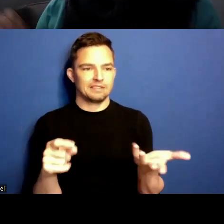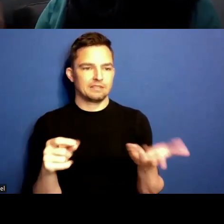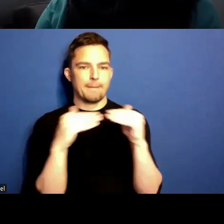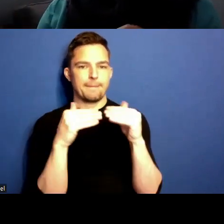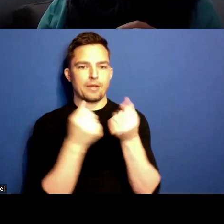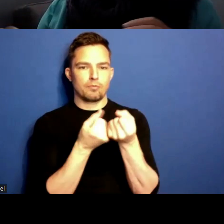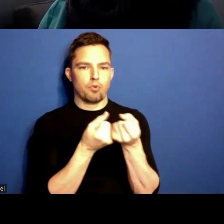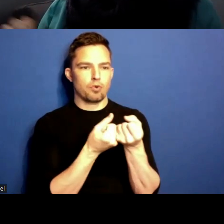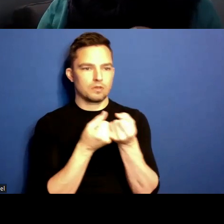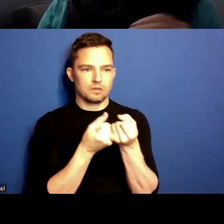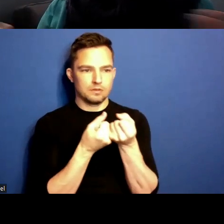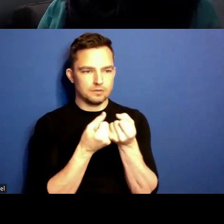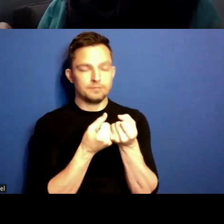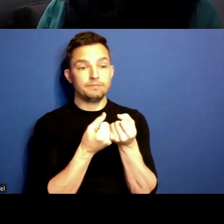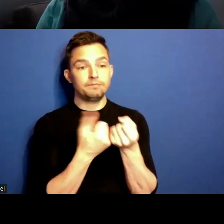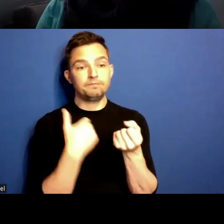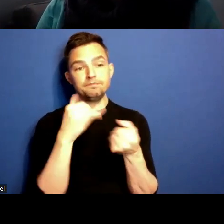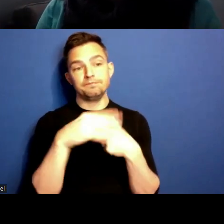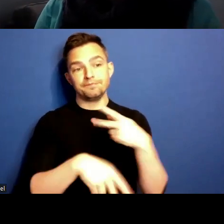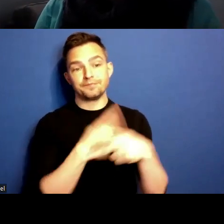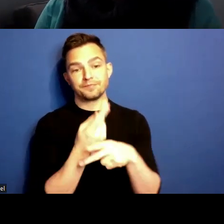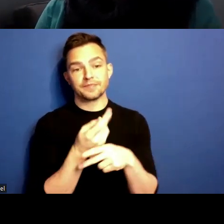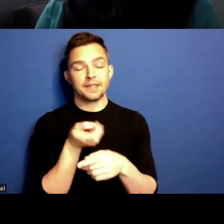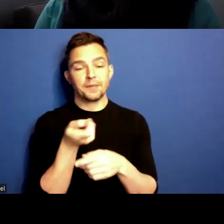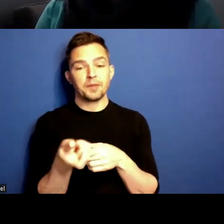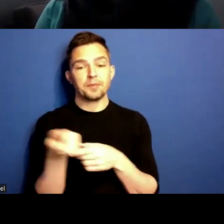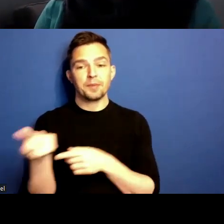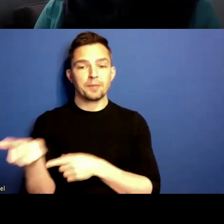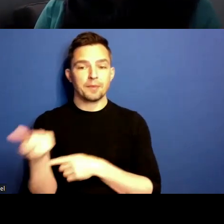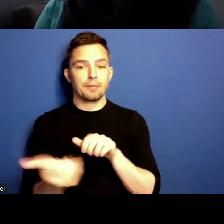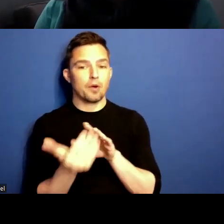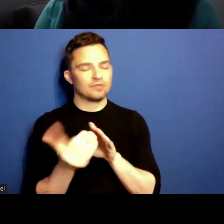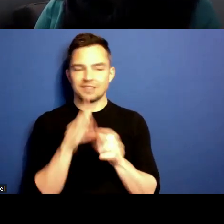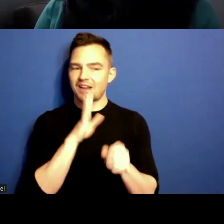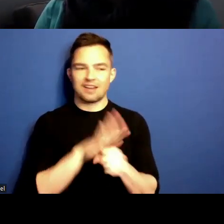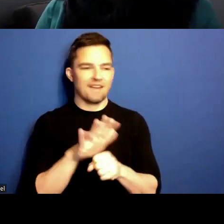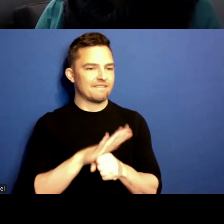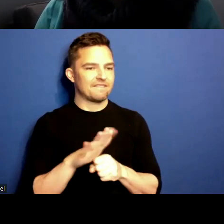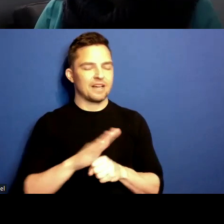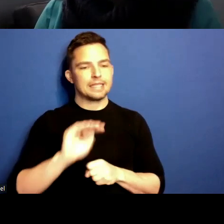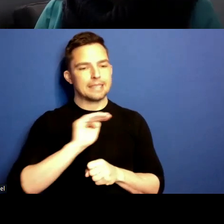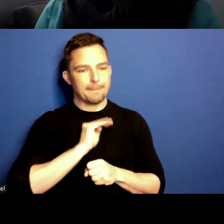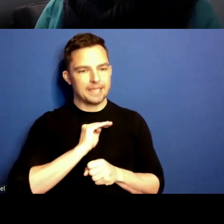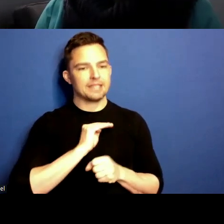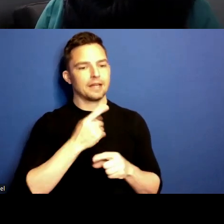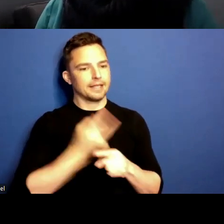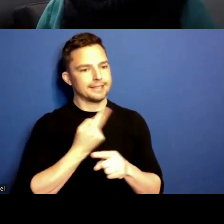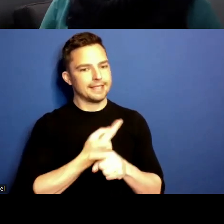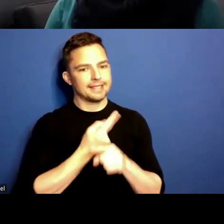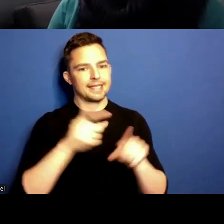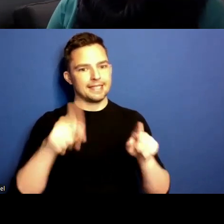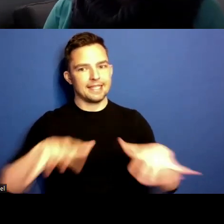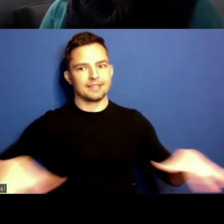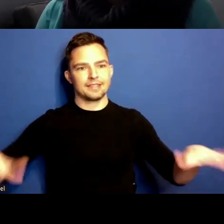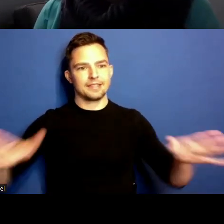support, and having this sort of piecemeal approach, we just felt like wasn't enough to meet the consistent needs across the board.